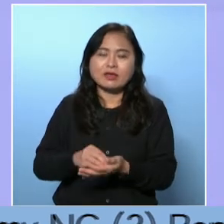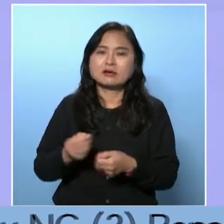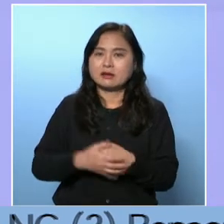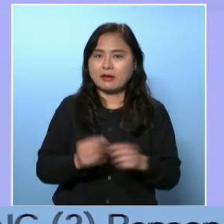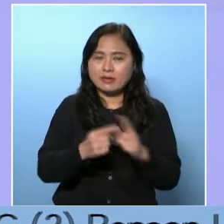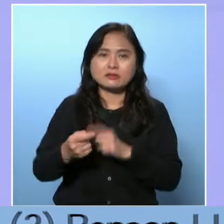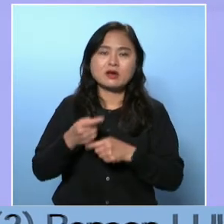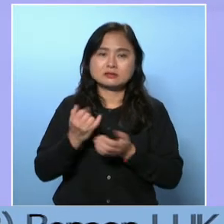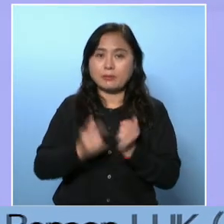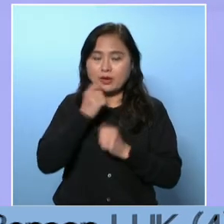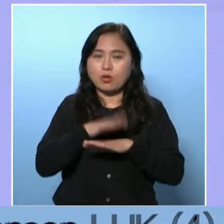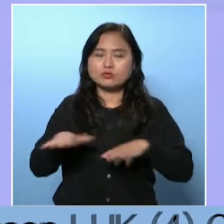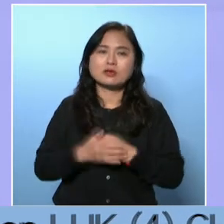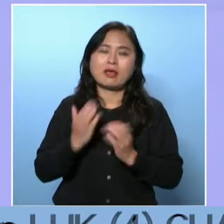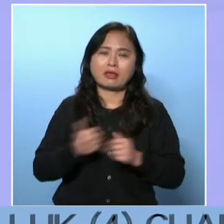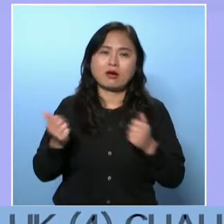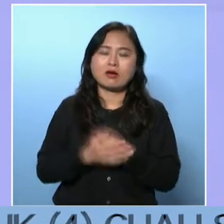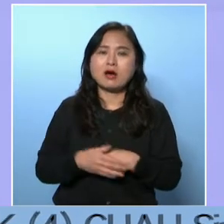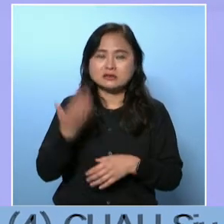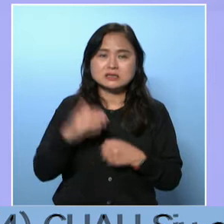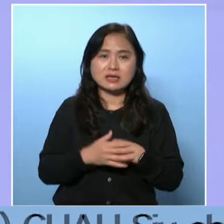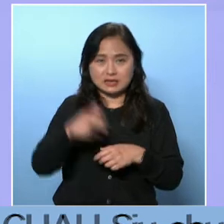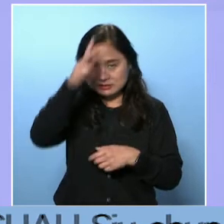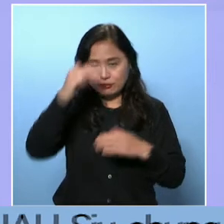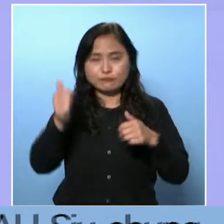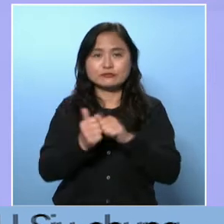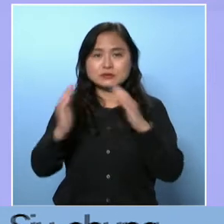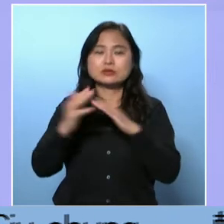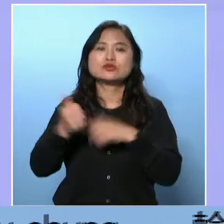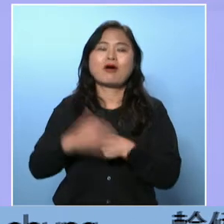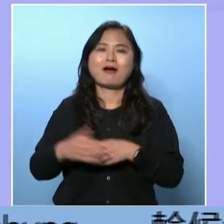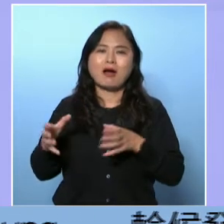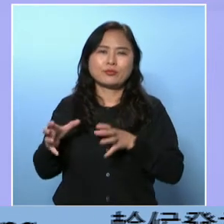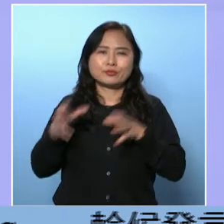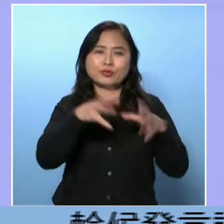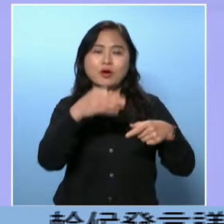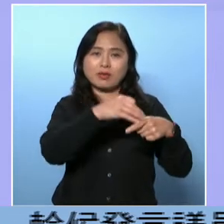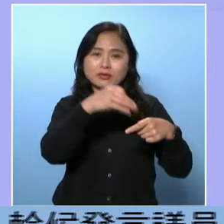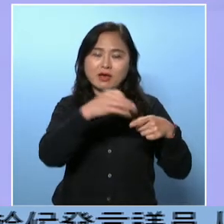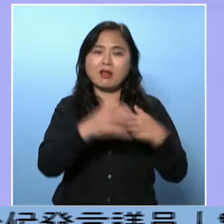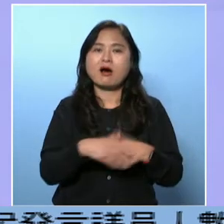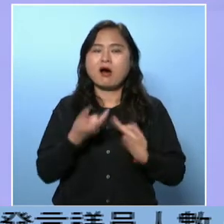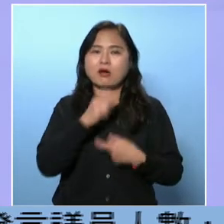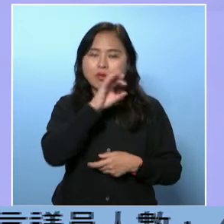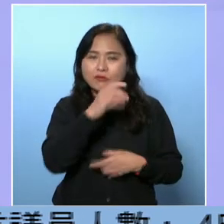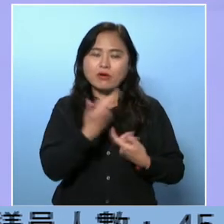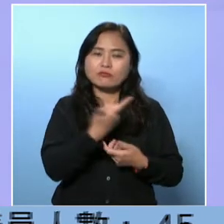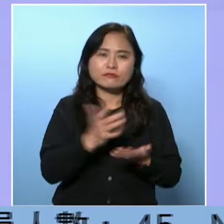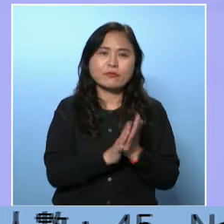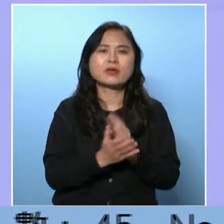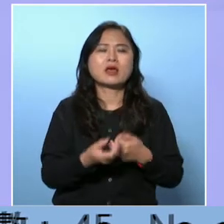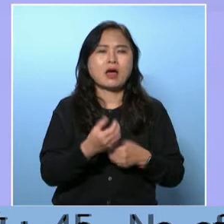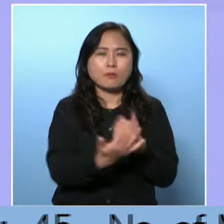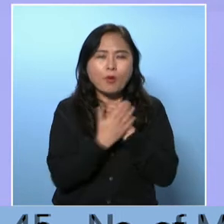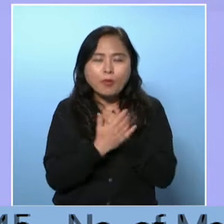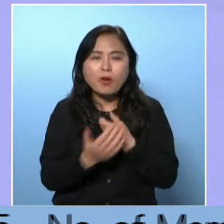the lives and health of Hong Kong people. The CS4A led a team to Shenzhen